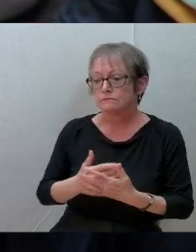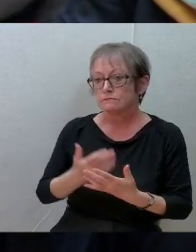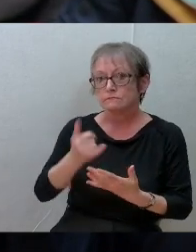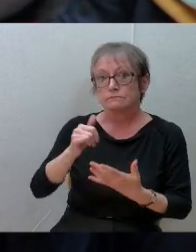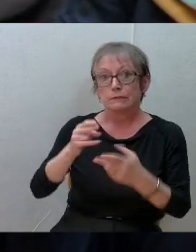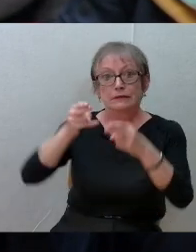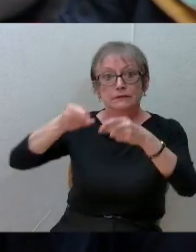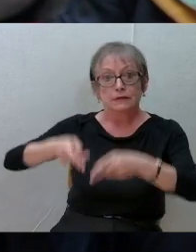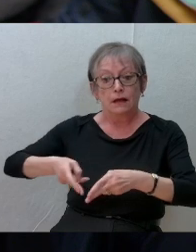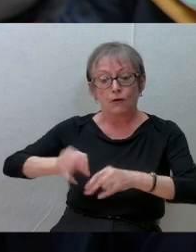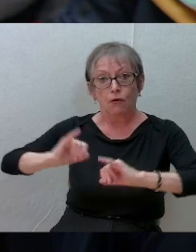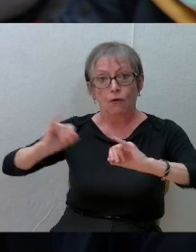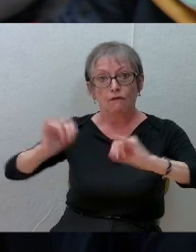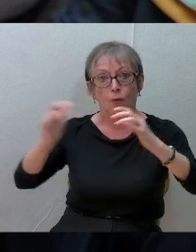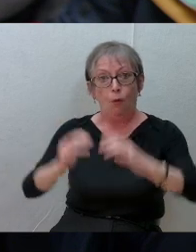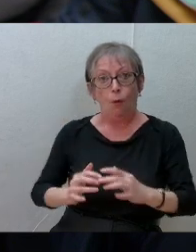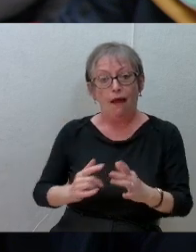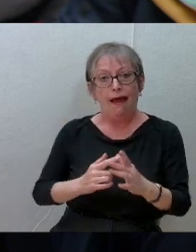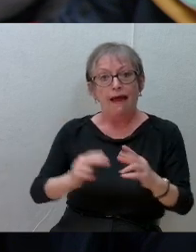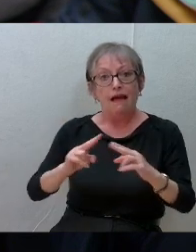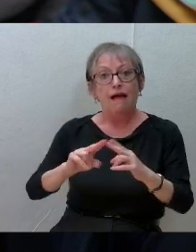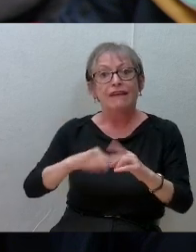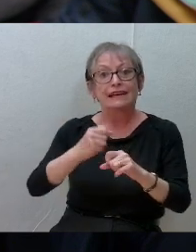that terrible war in Afghanistan.